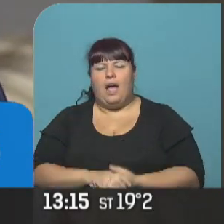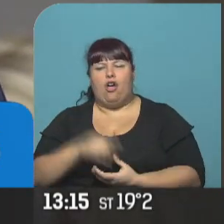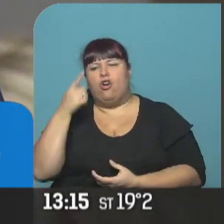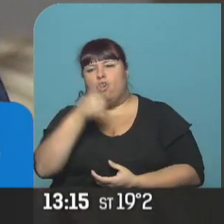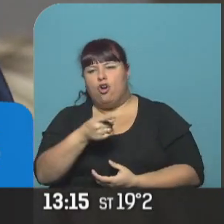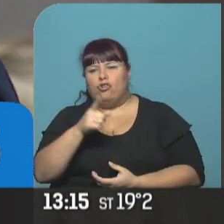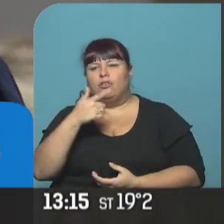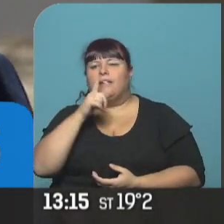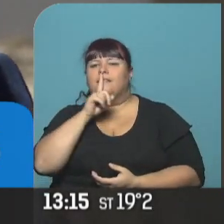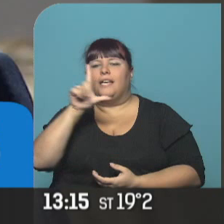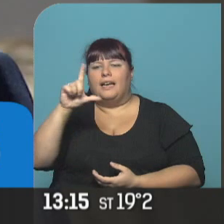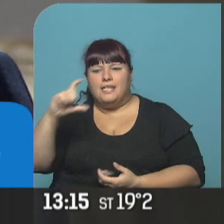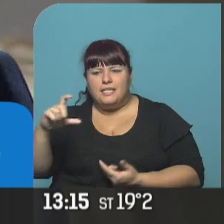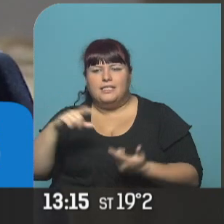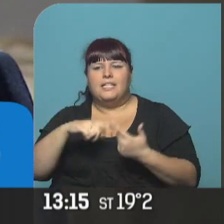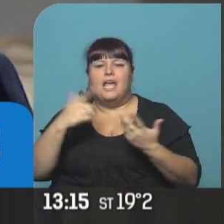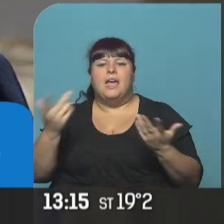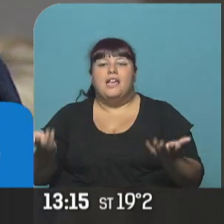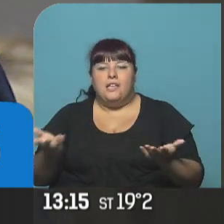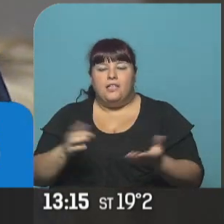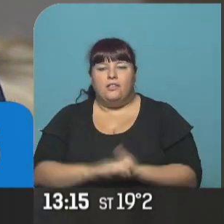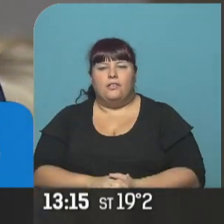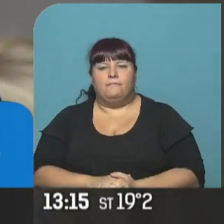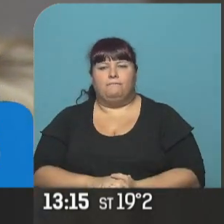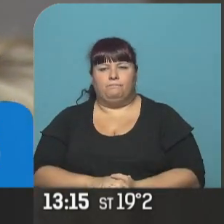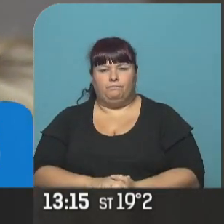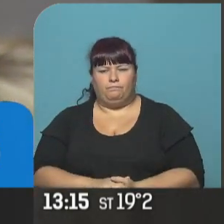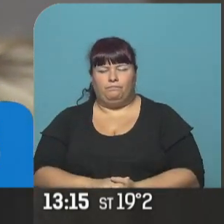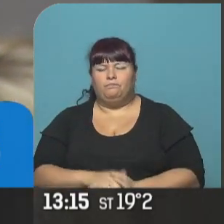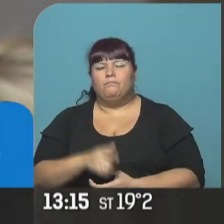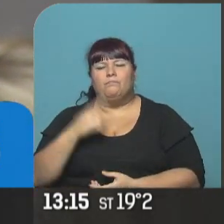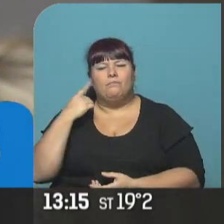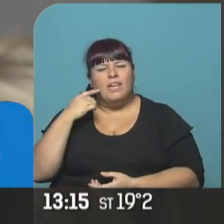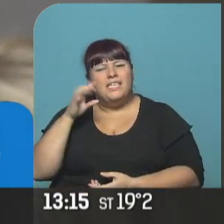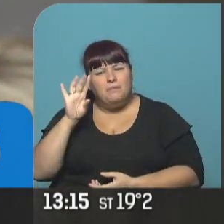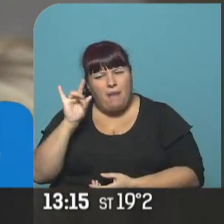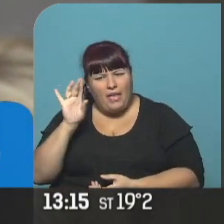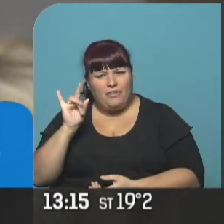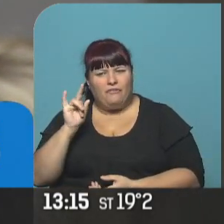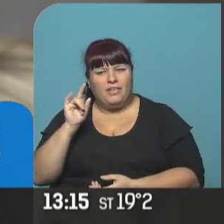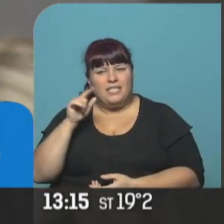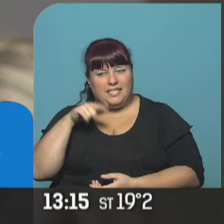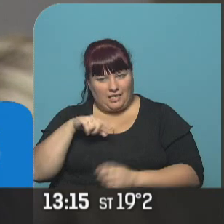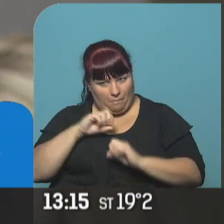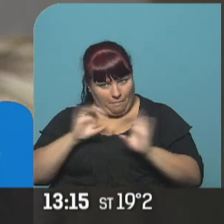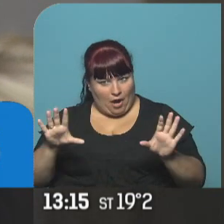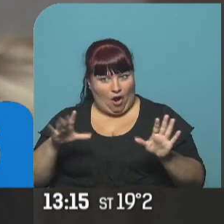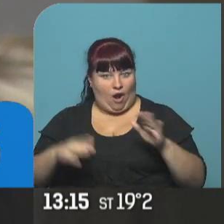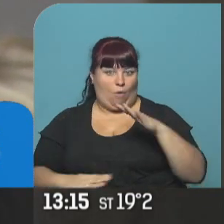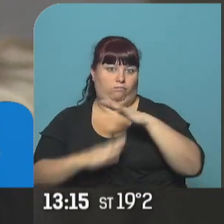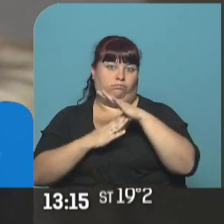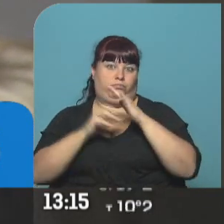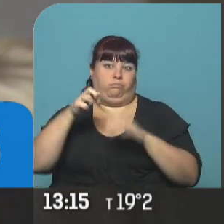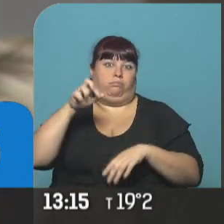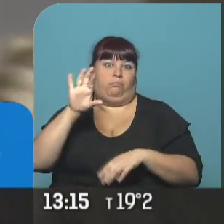could be on the table for Venezuela. Does that make life harder for a pro-American leader like yourself in a continent like